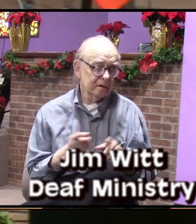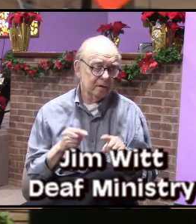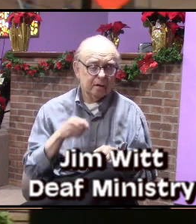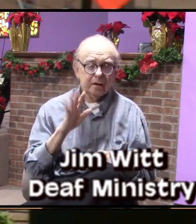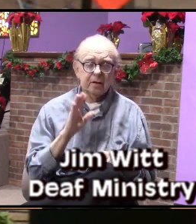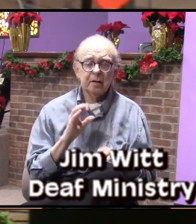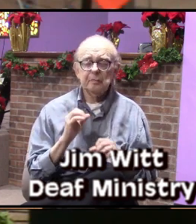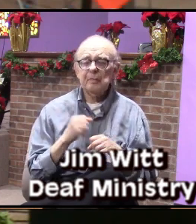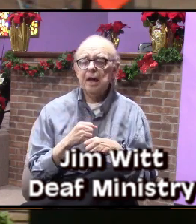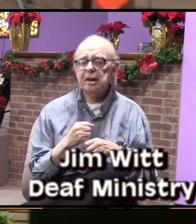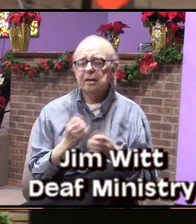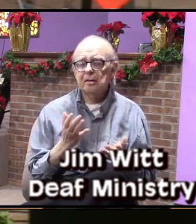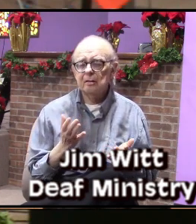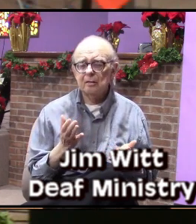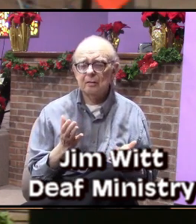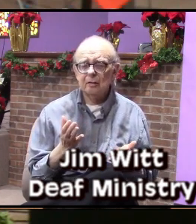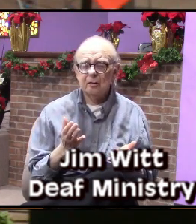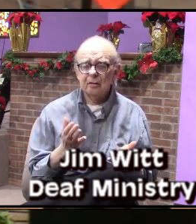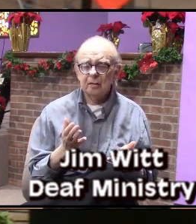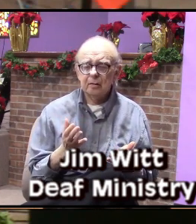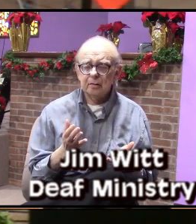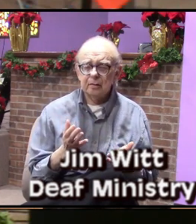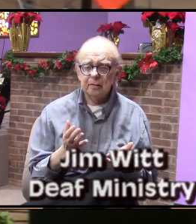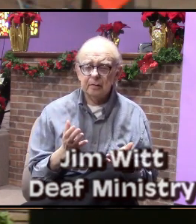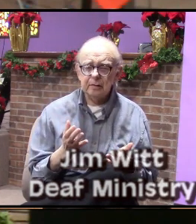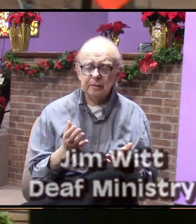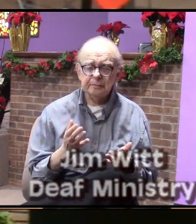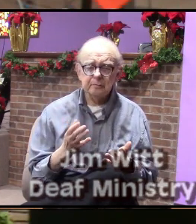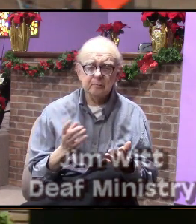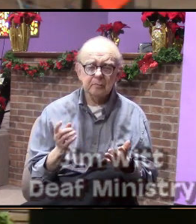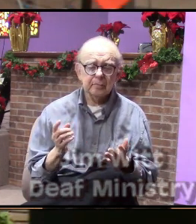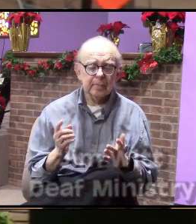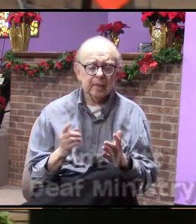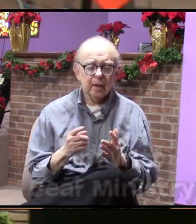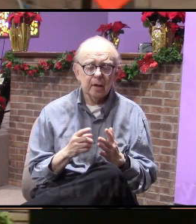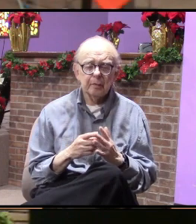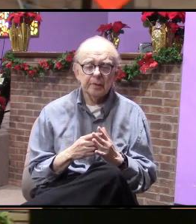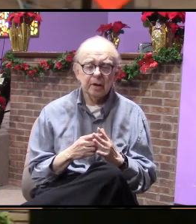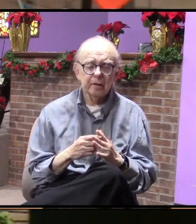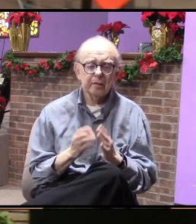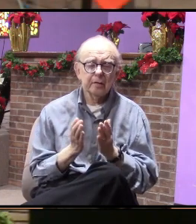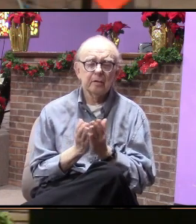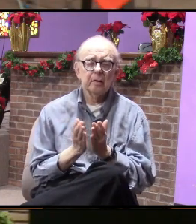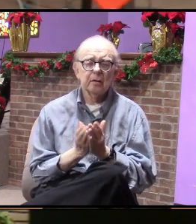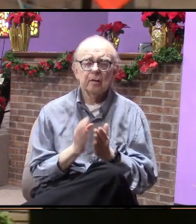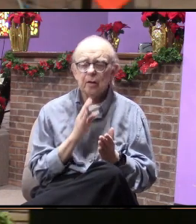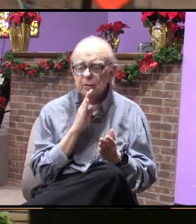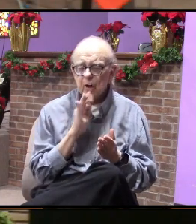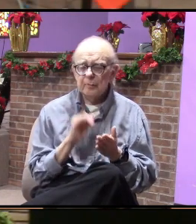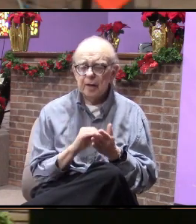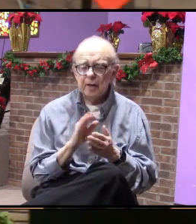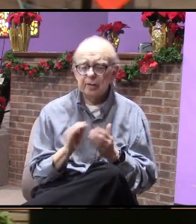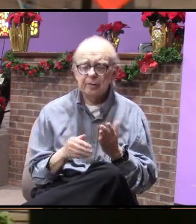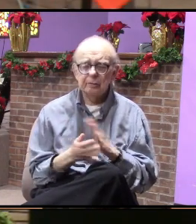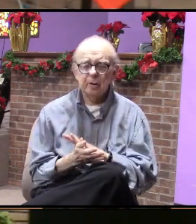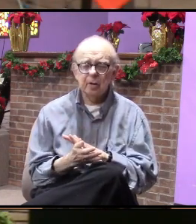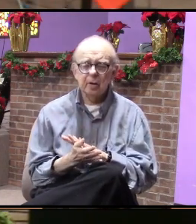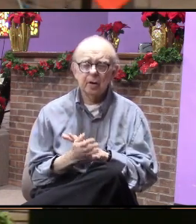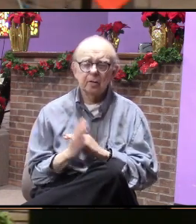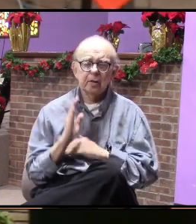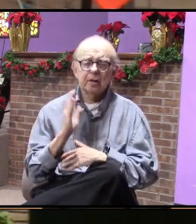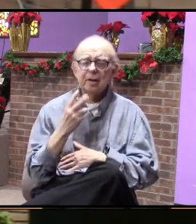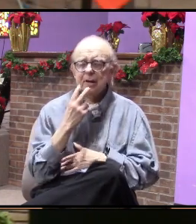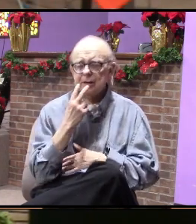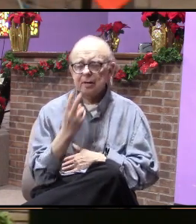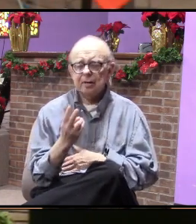God created, and the very beginning of the book, and we'll talk about it this morning, you're going to